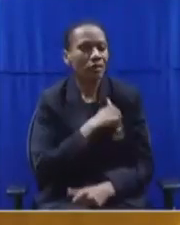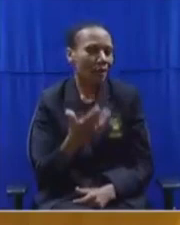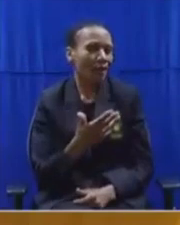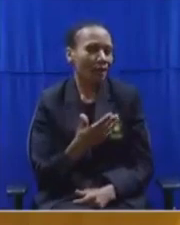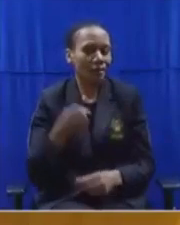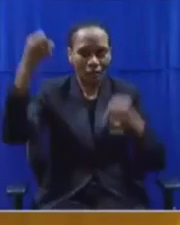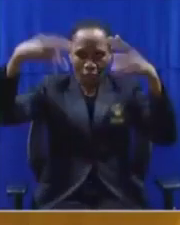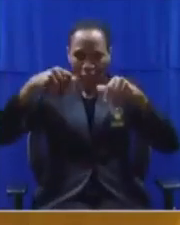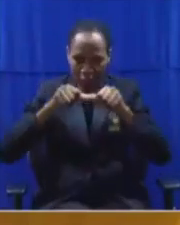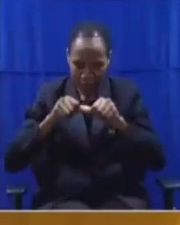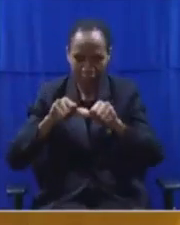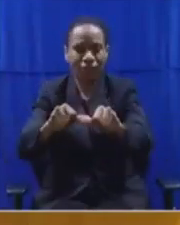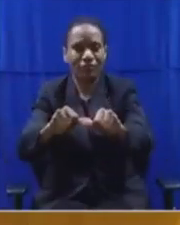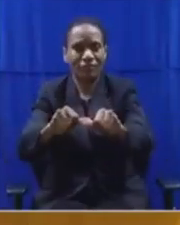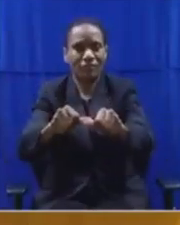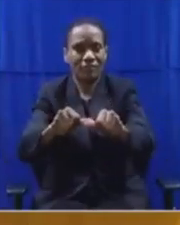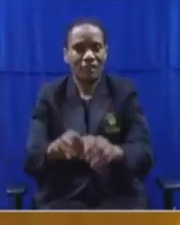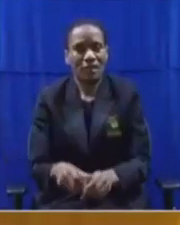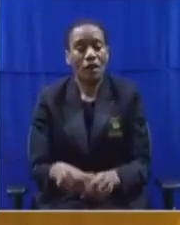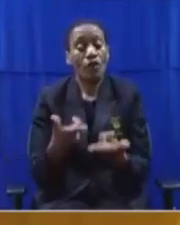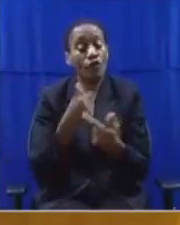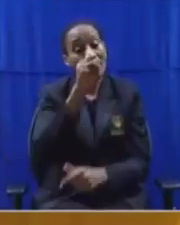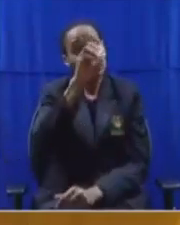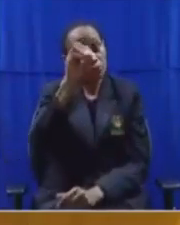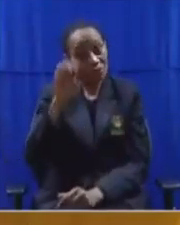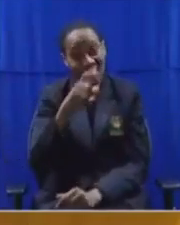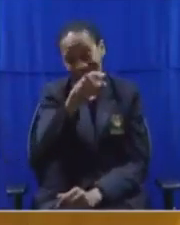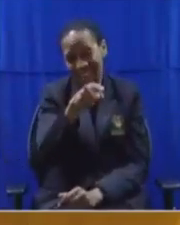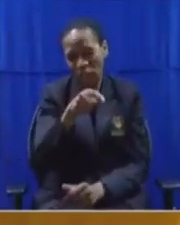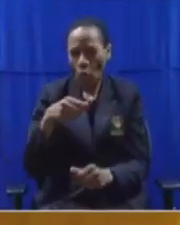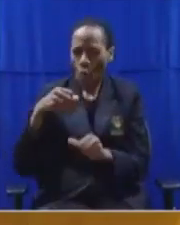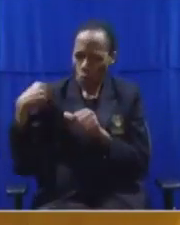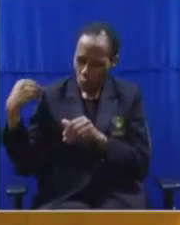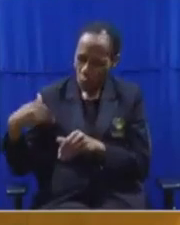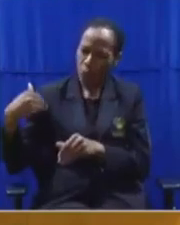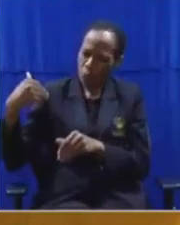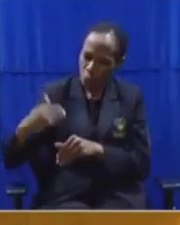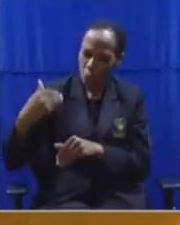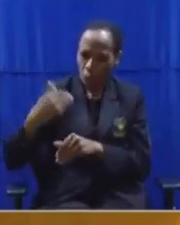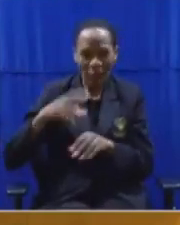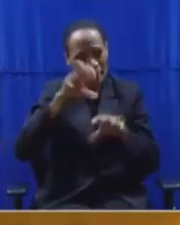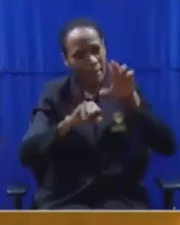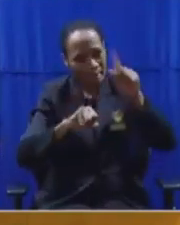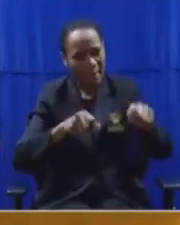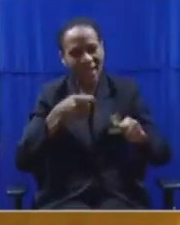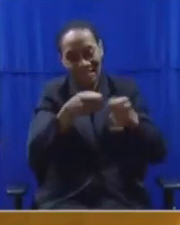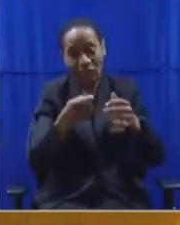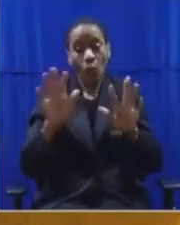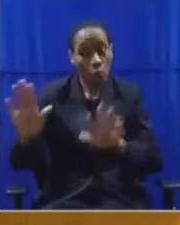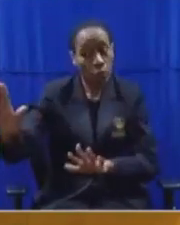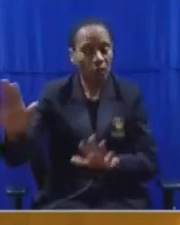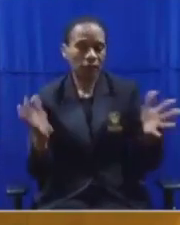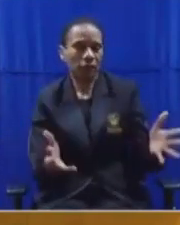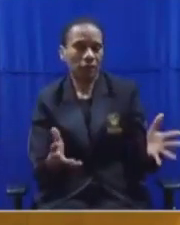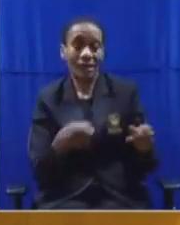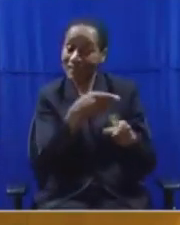the lights on. This from an entity that has been hollowed out by state capture, and wait for it, has